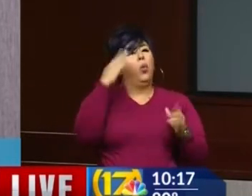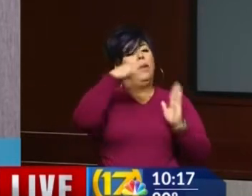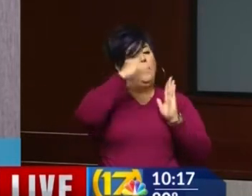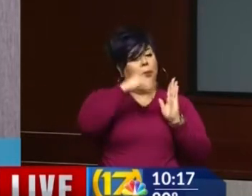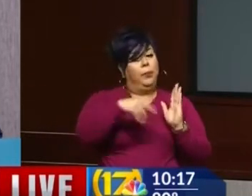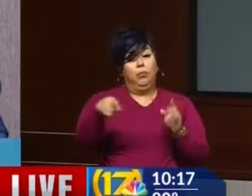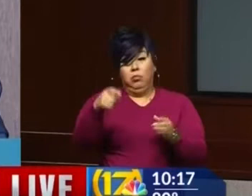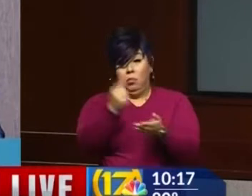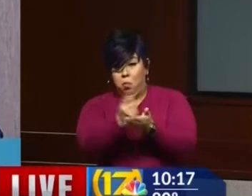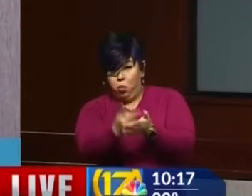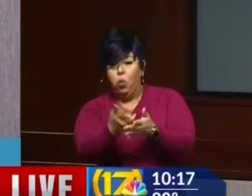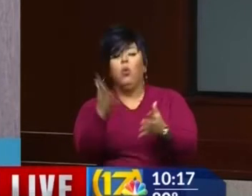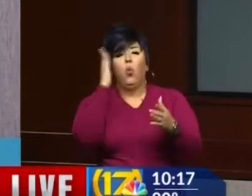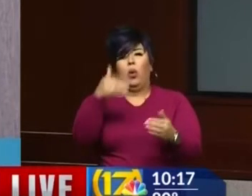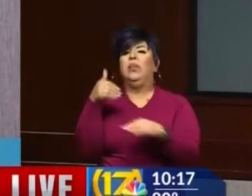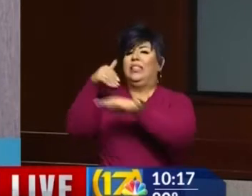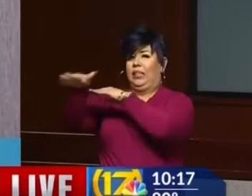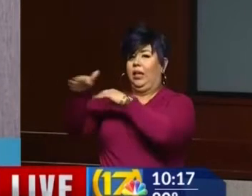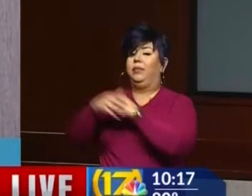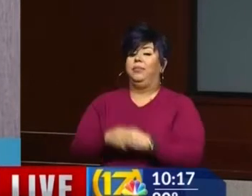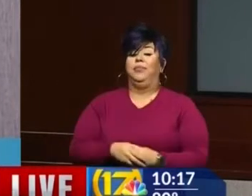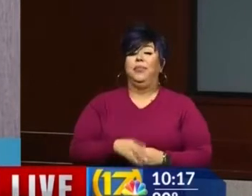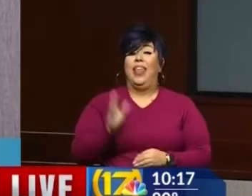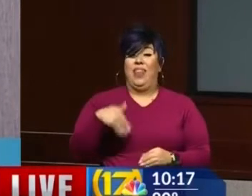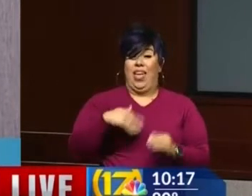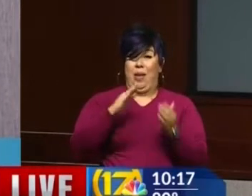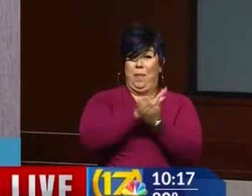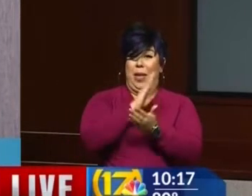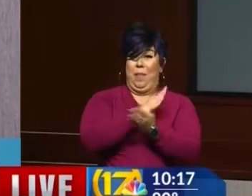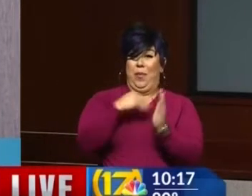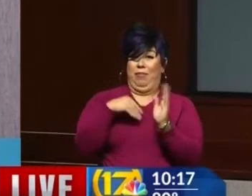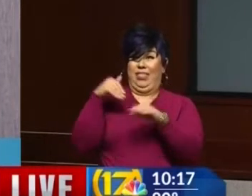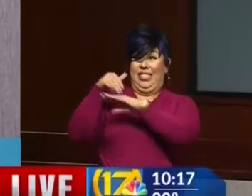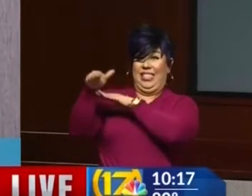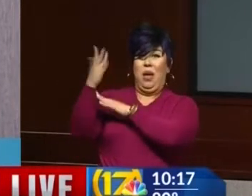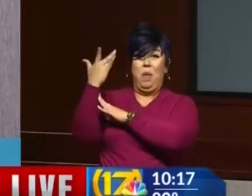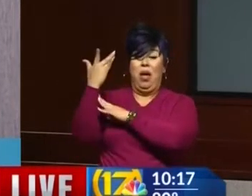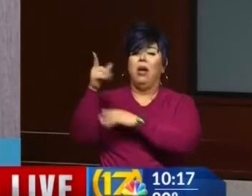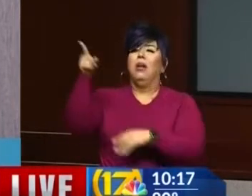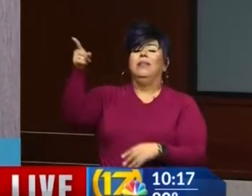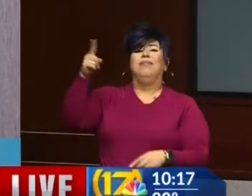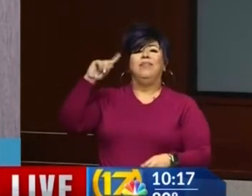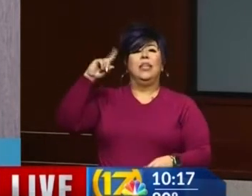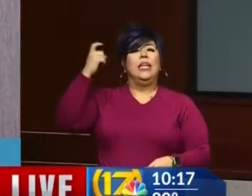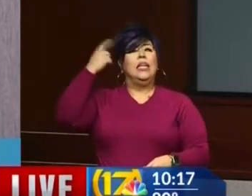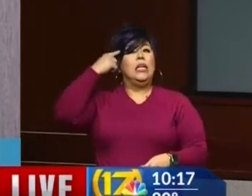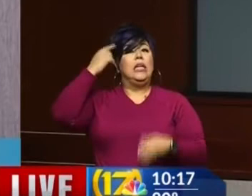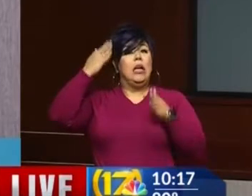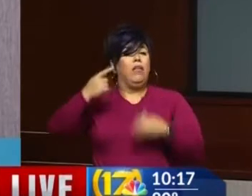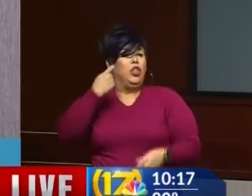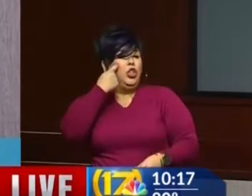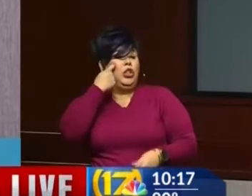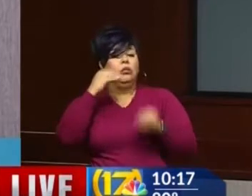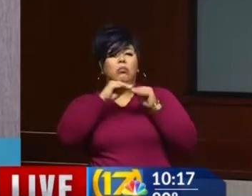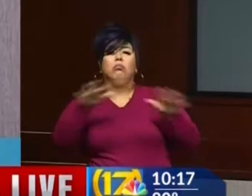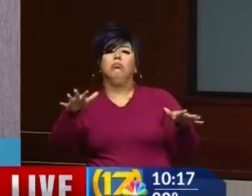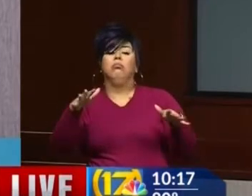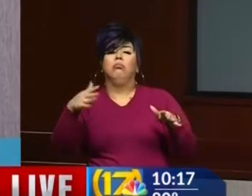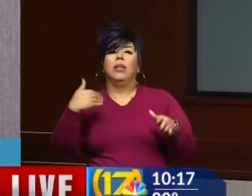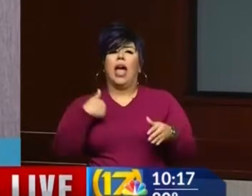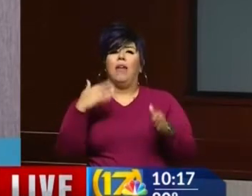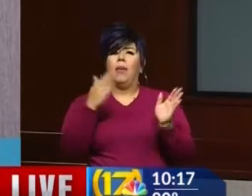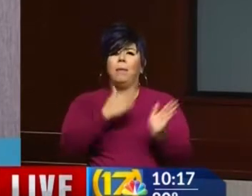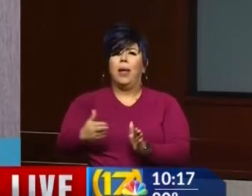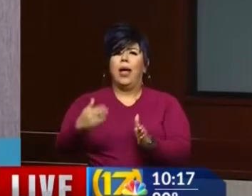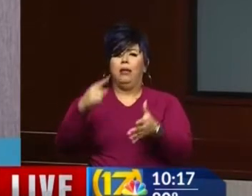referral to my office on this resolution is the governor's recently announced blueprint for a safer economy and changes that have